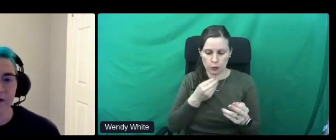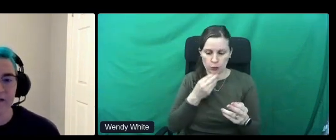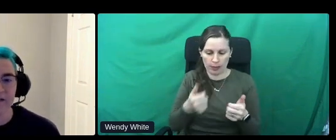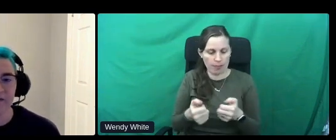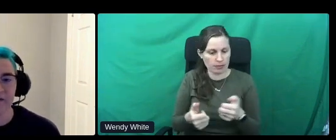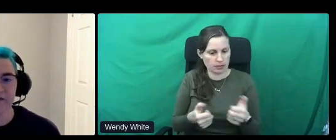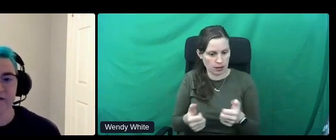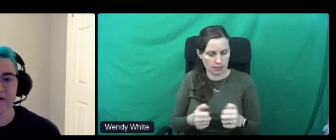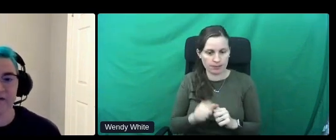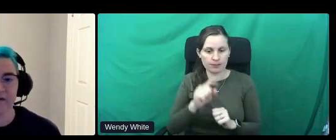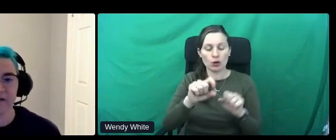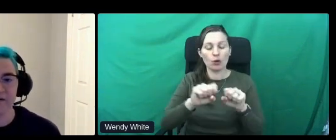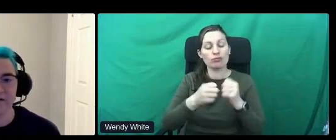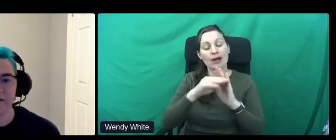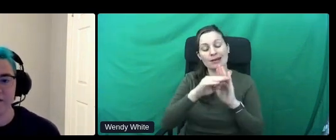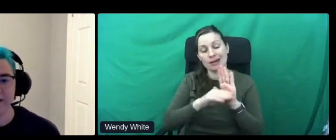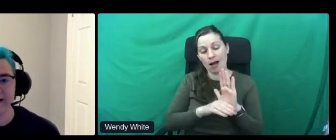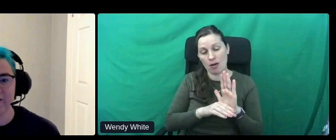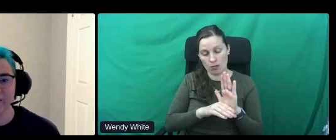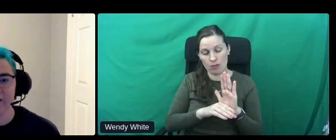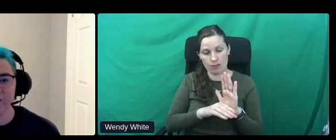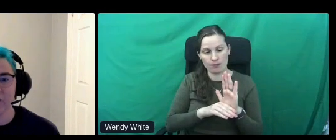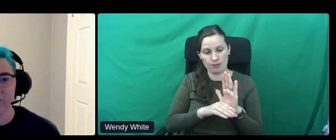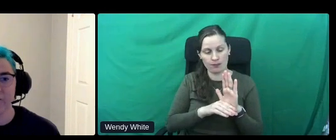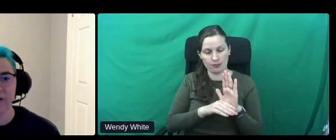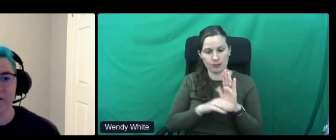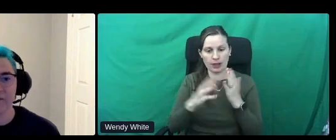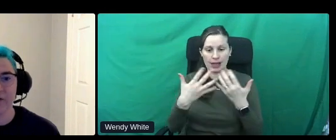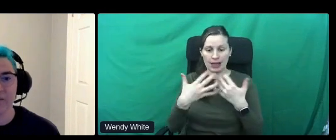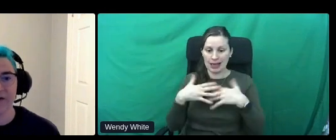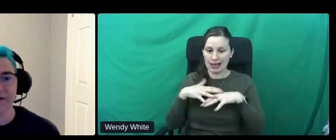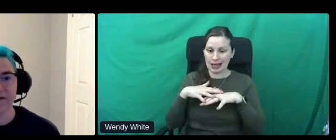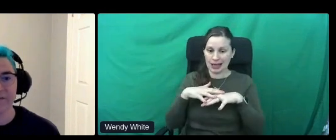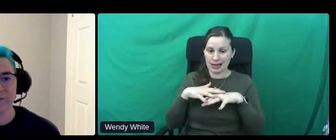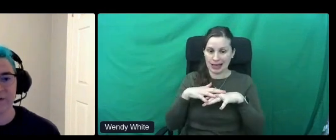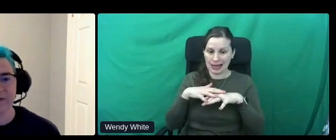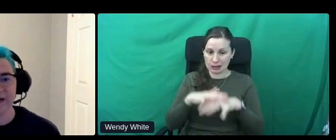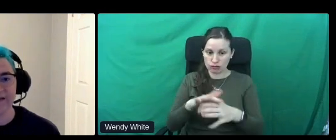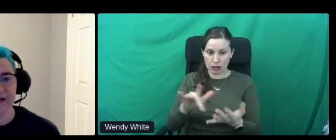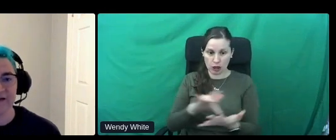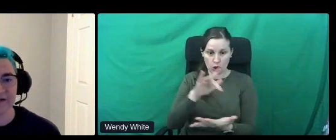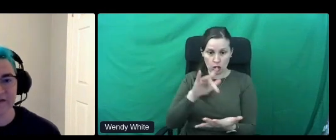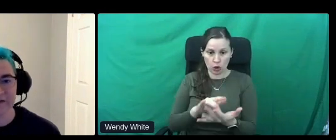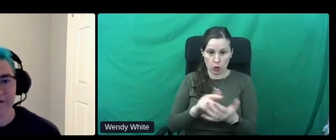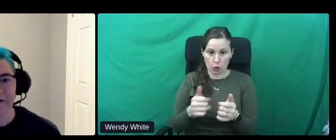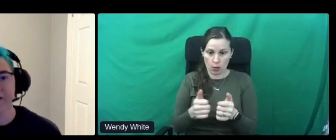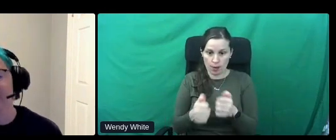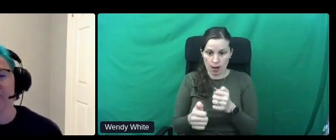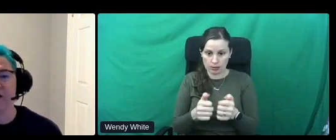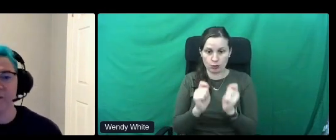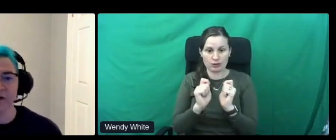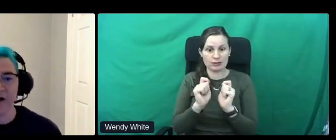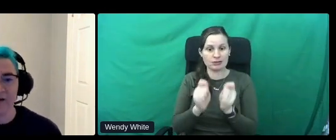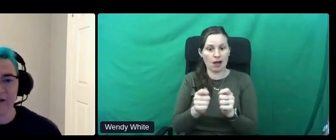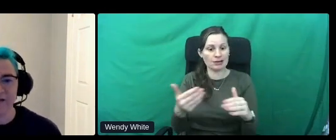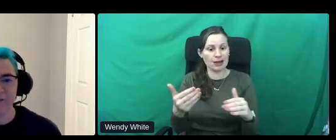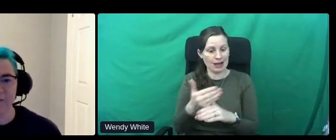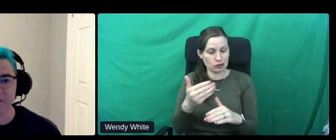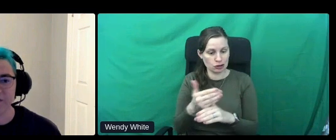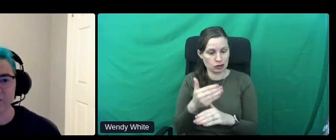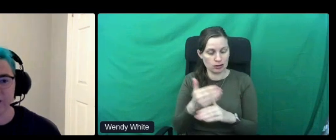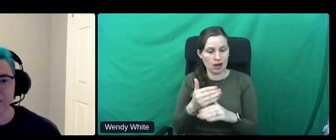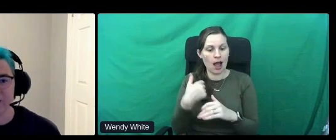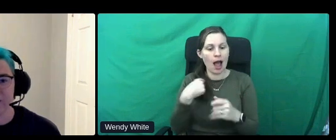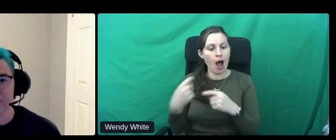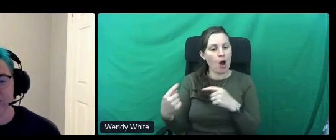So to break down this, integrated core button were assigned to actions. Our combat systems